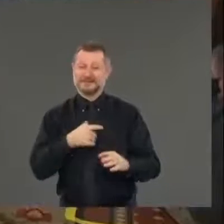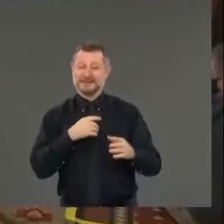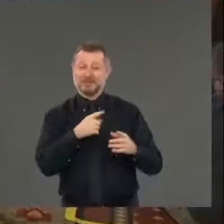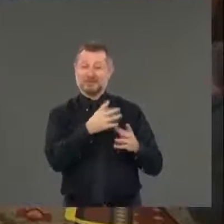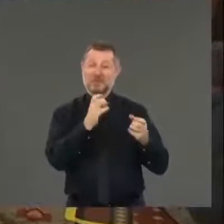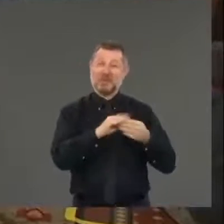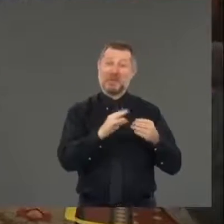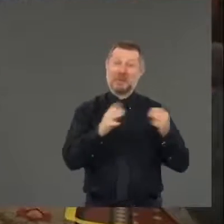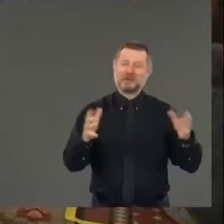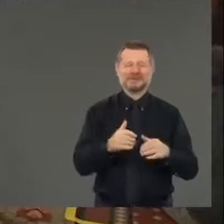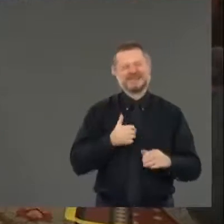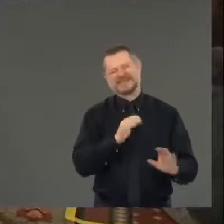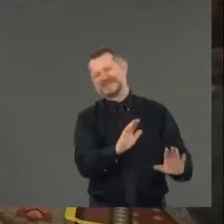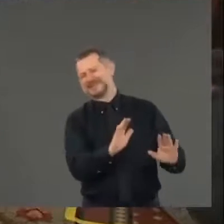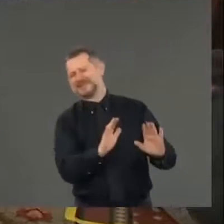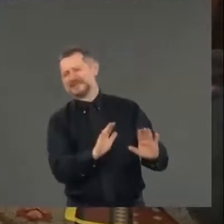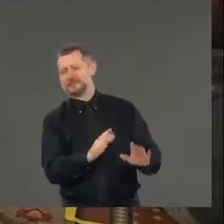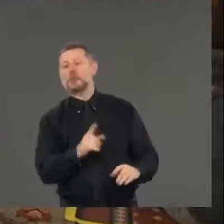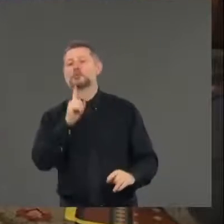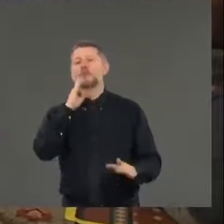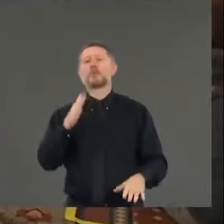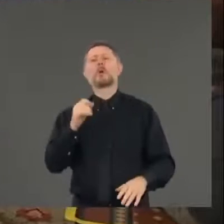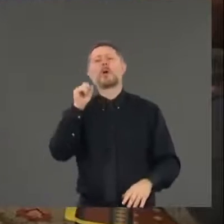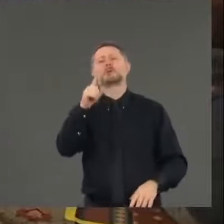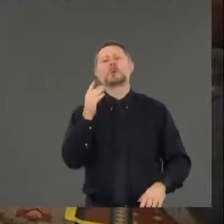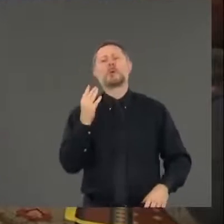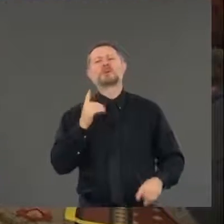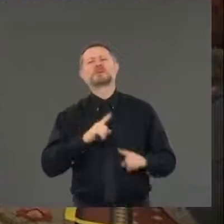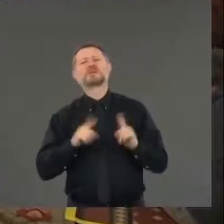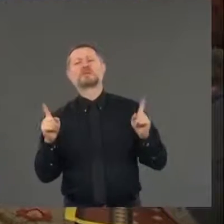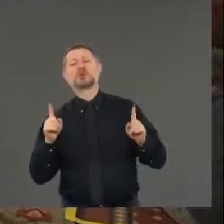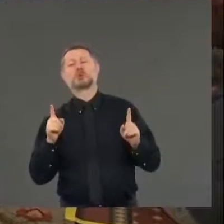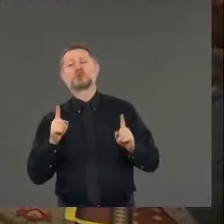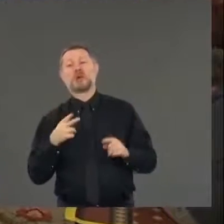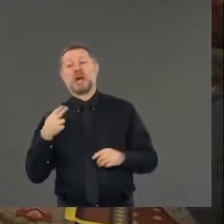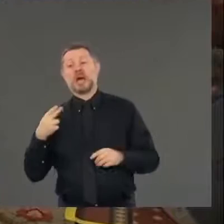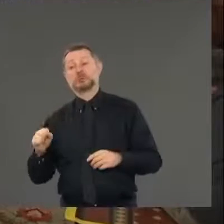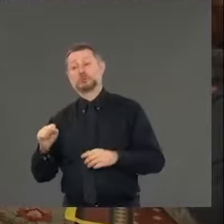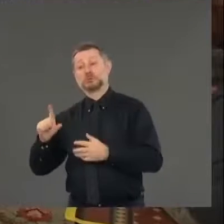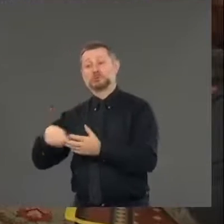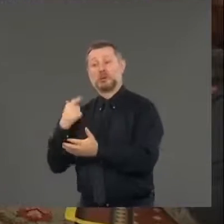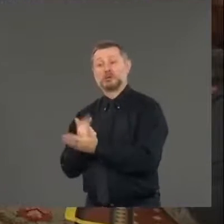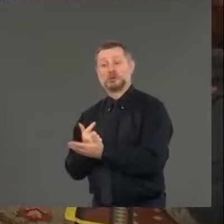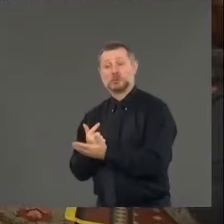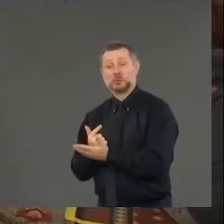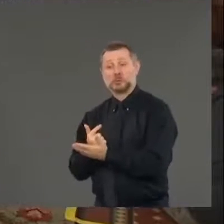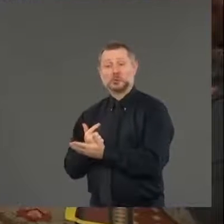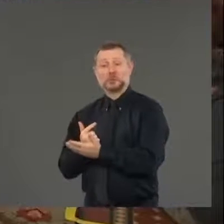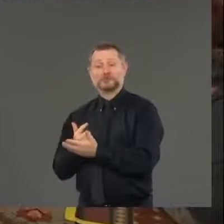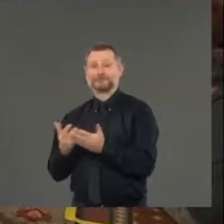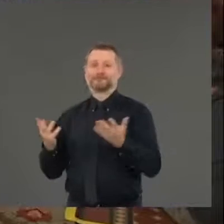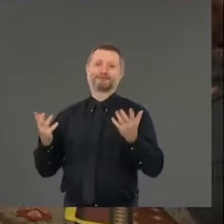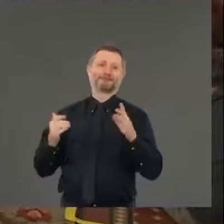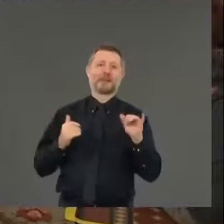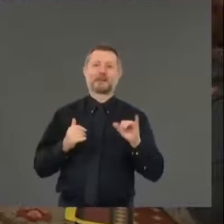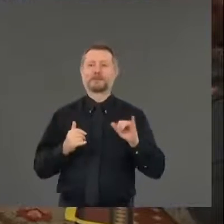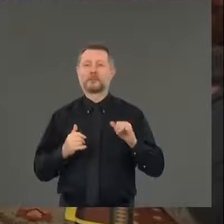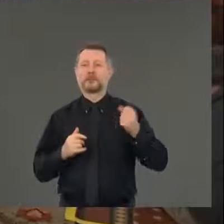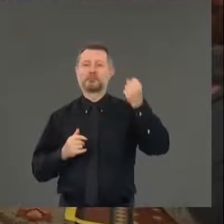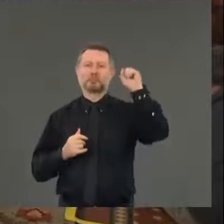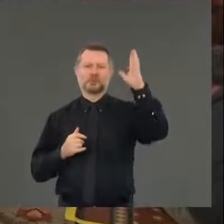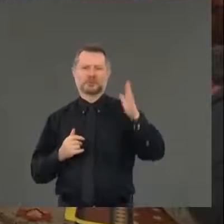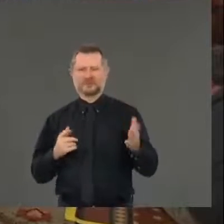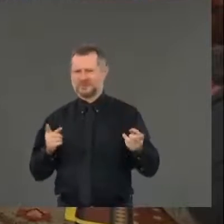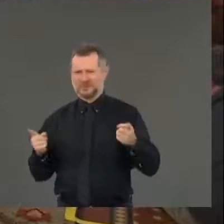to play this out a little bit, what is the difference between, say, a high school graduation and a piece of protest where you might